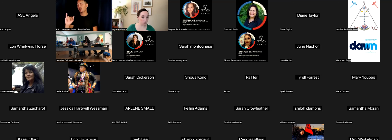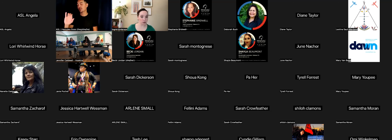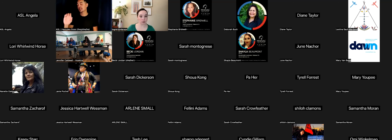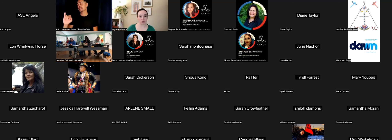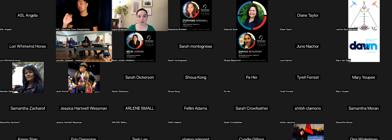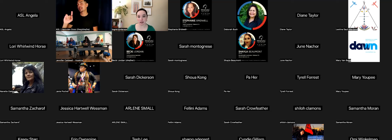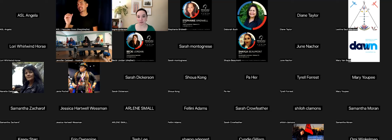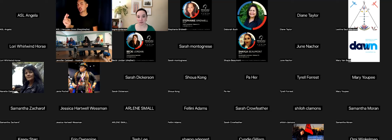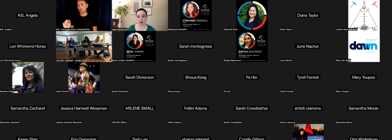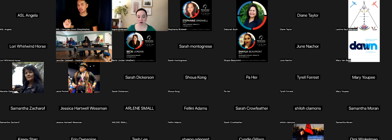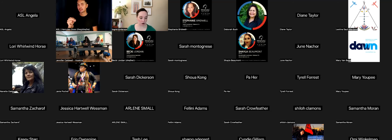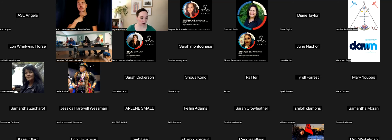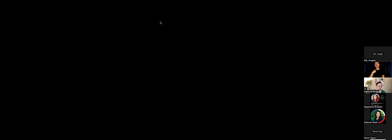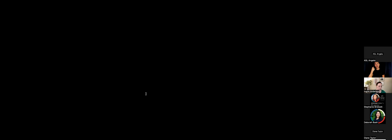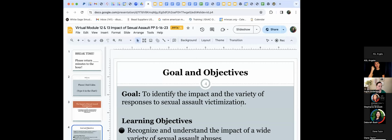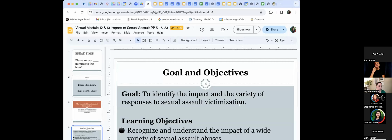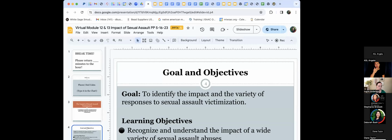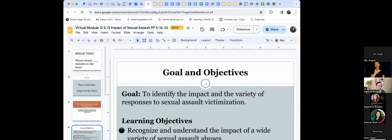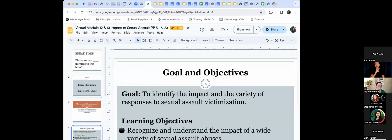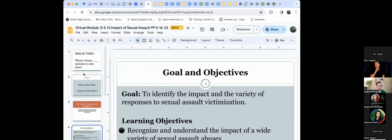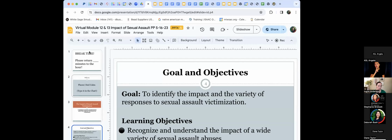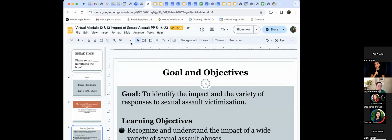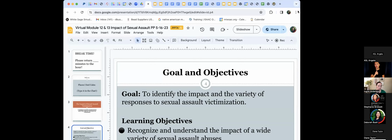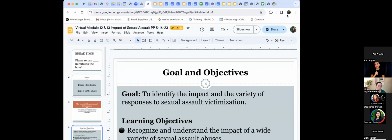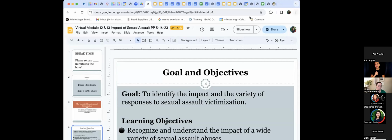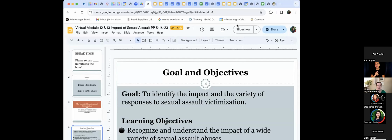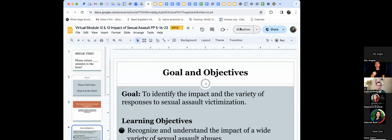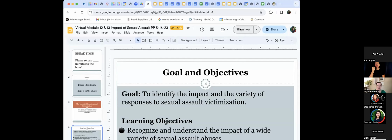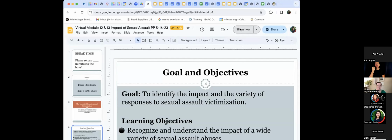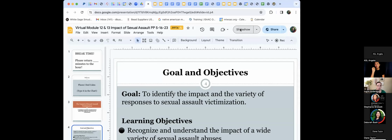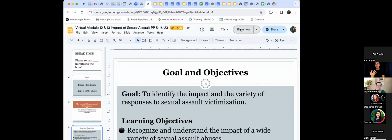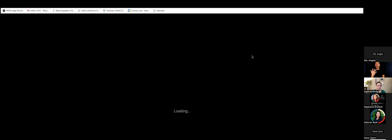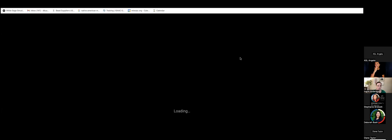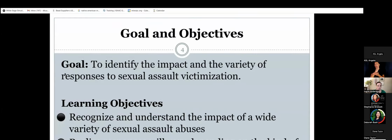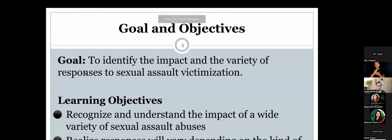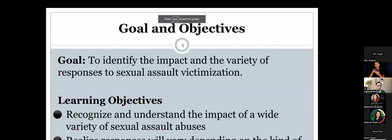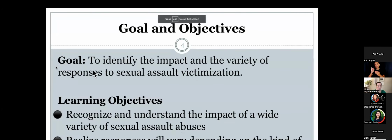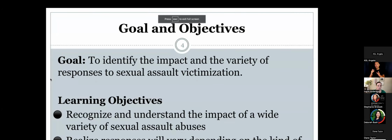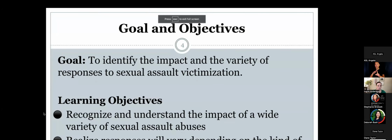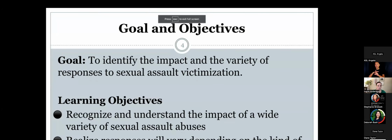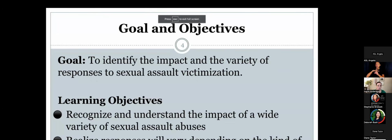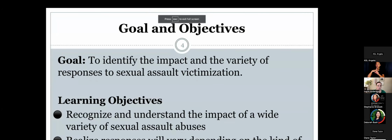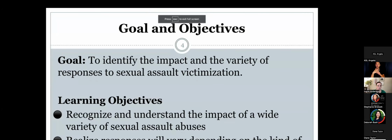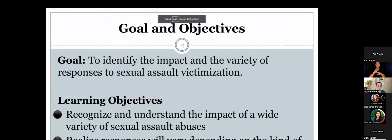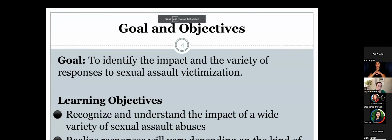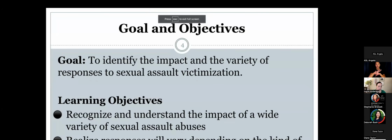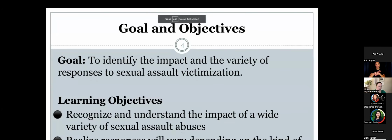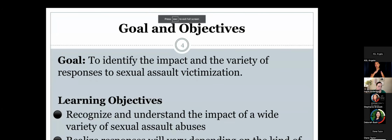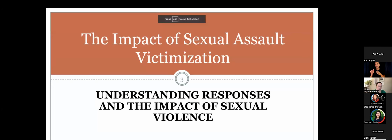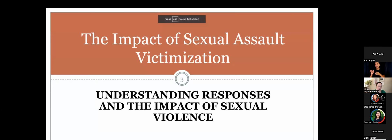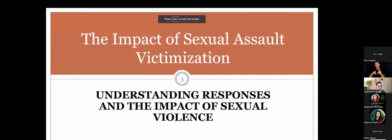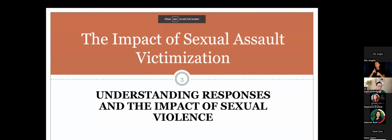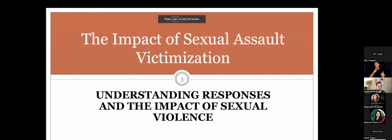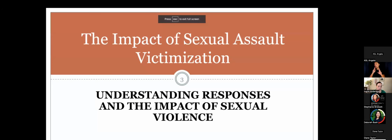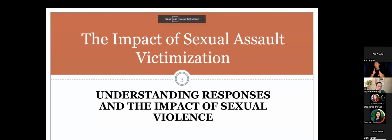So of course we understand that there are so many factors that affect the way that folks respond